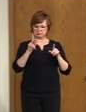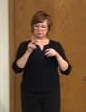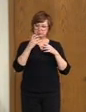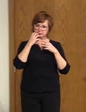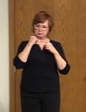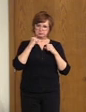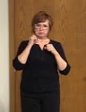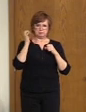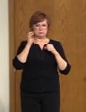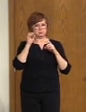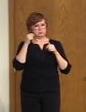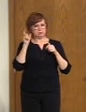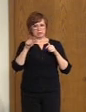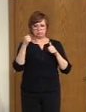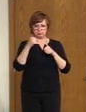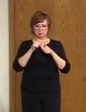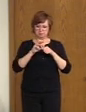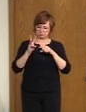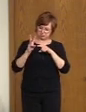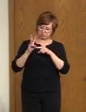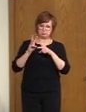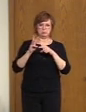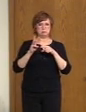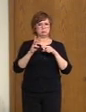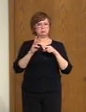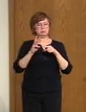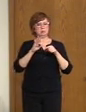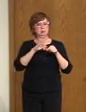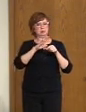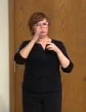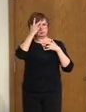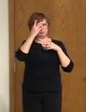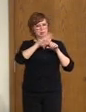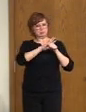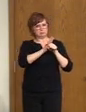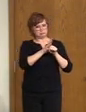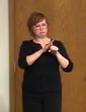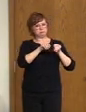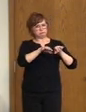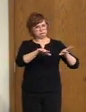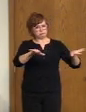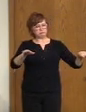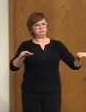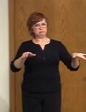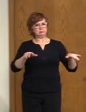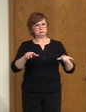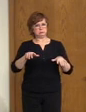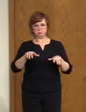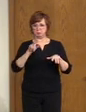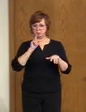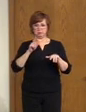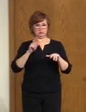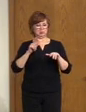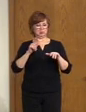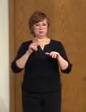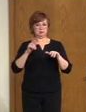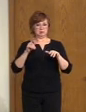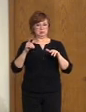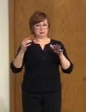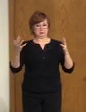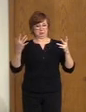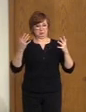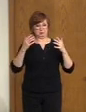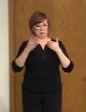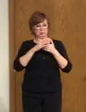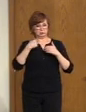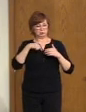people across the province that the virus has real consequences to our neighbours and our communities. It's important for us all to follow the